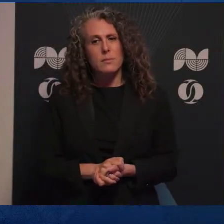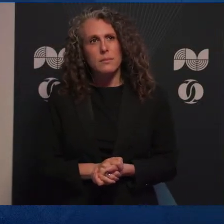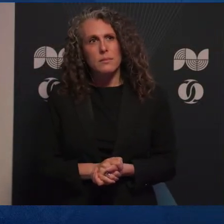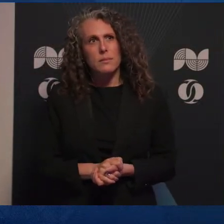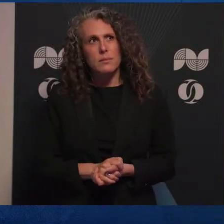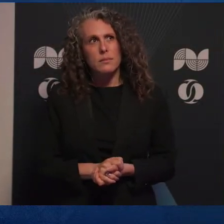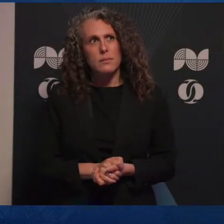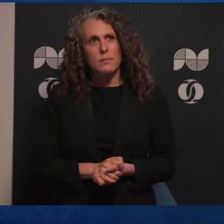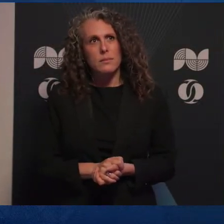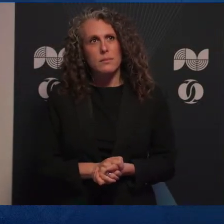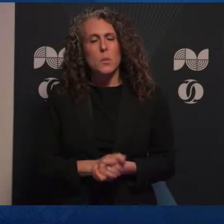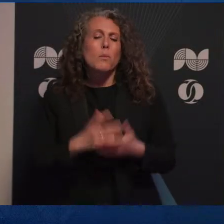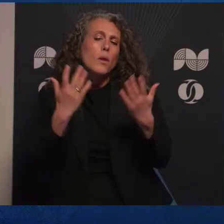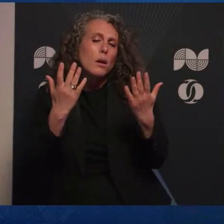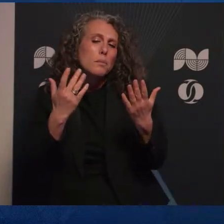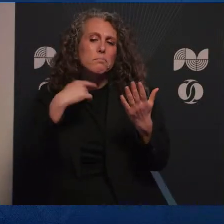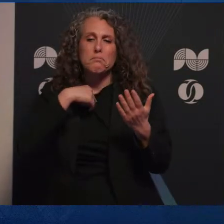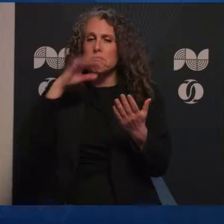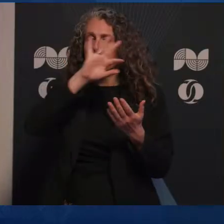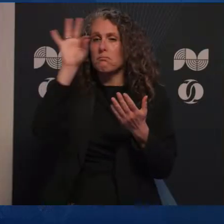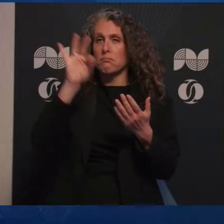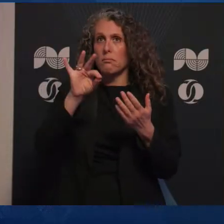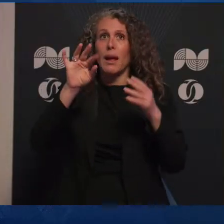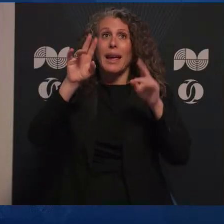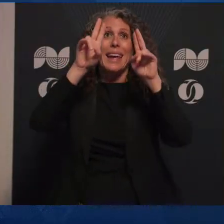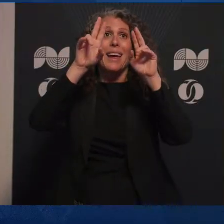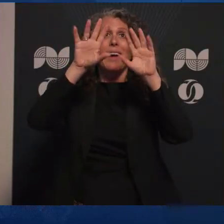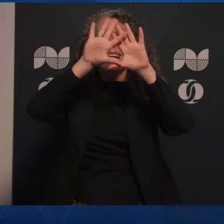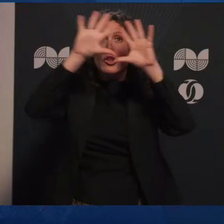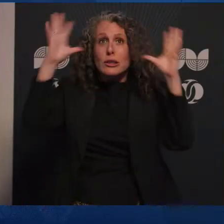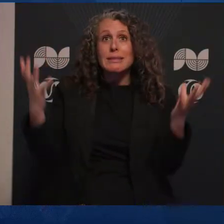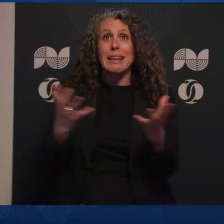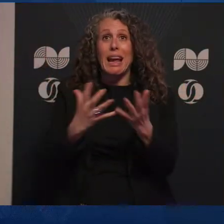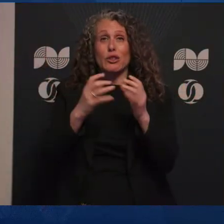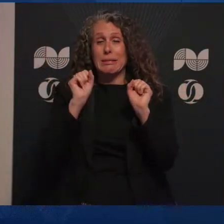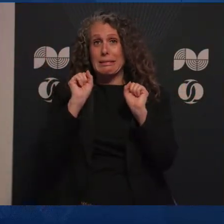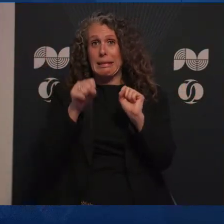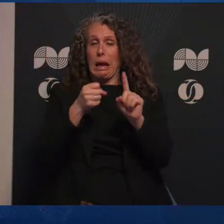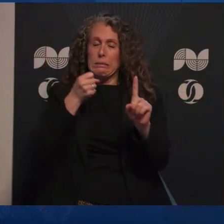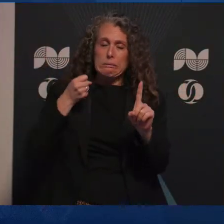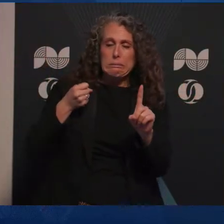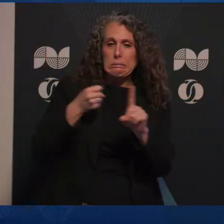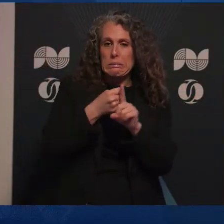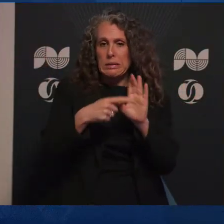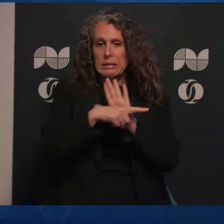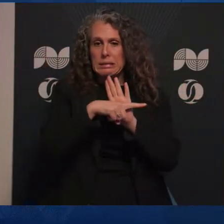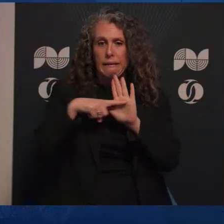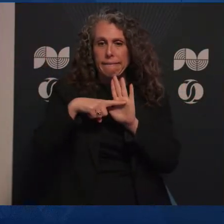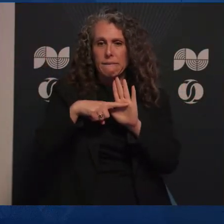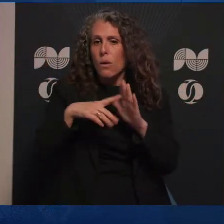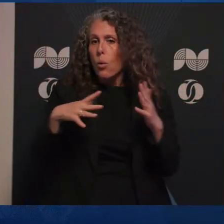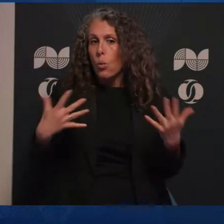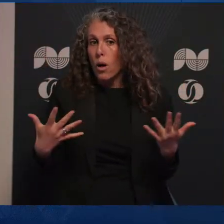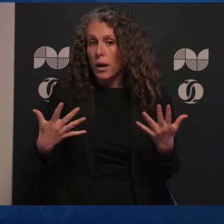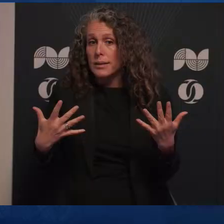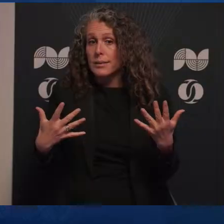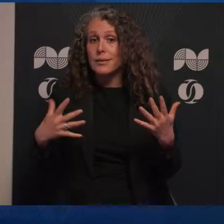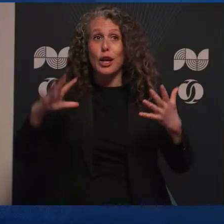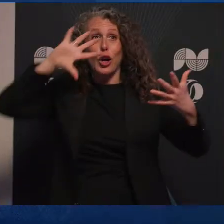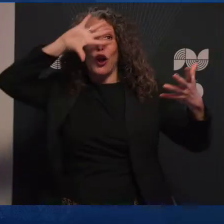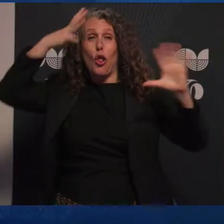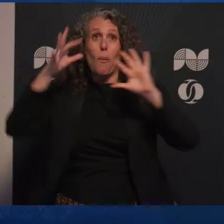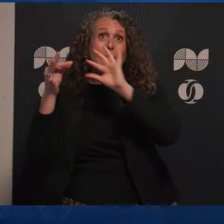what are the potential downsides internationally? So one is, of course, undoing globalization by